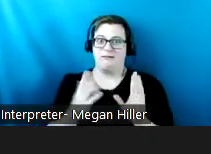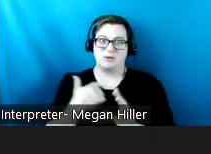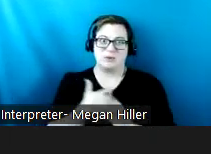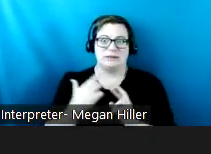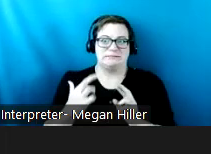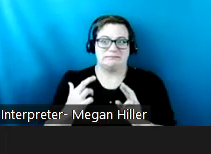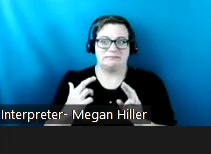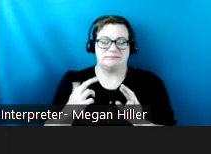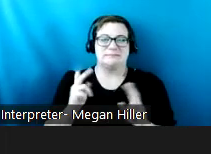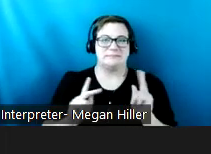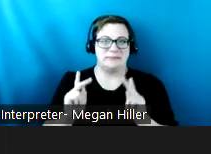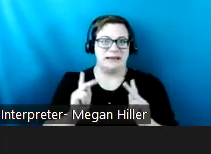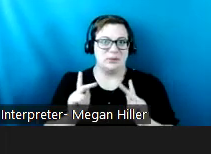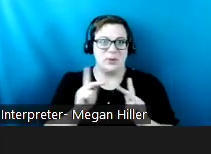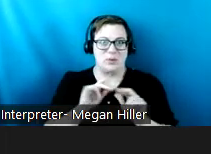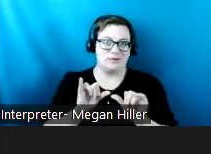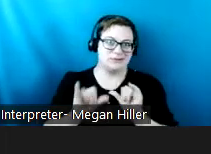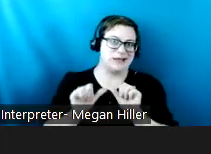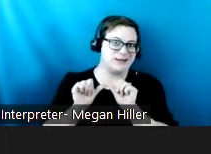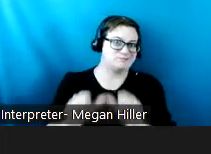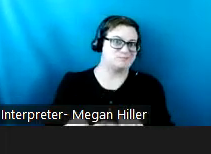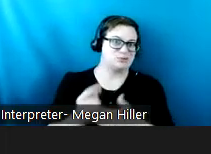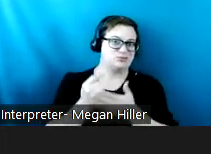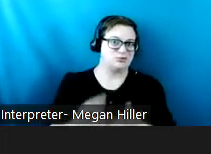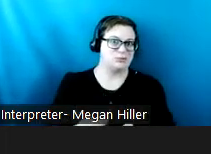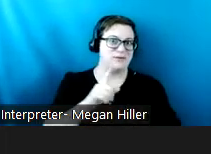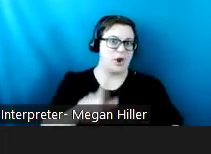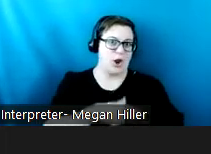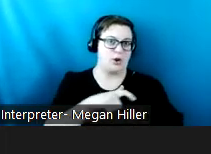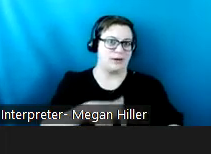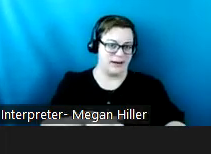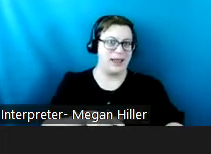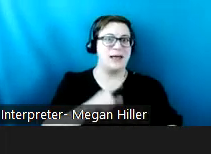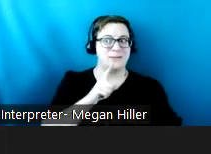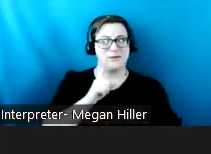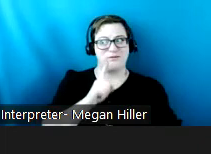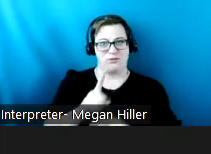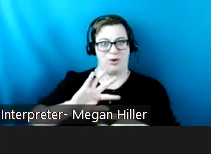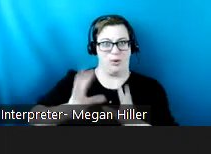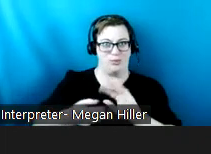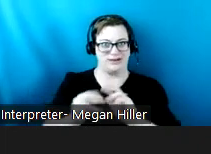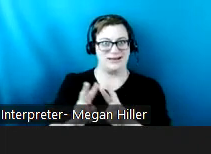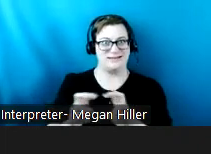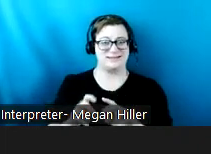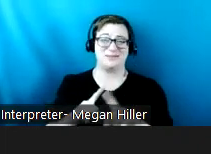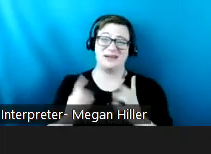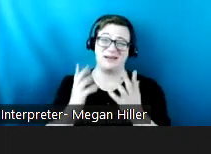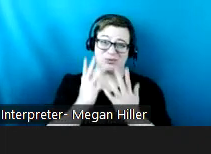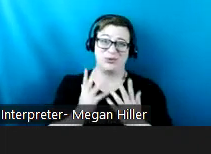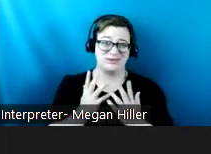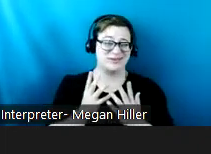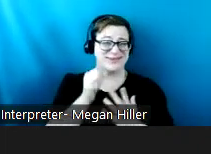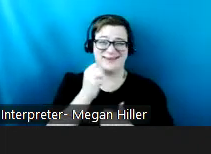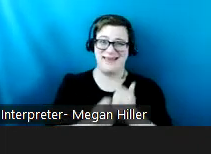stay in treatment for a longer period of time to reach that comprehensive assessment, but we're not there. I mean, unfortunately, not